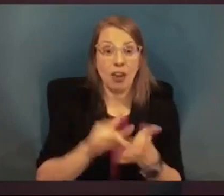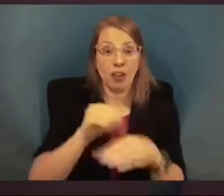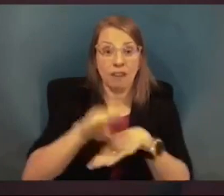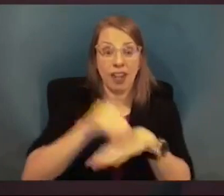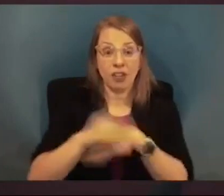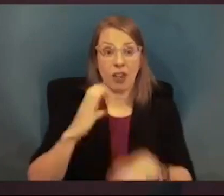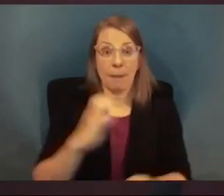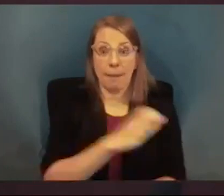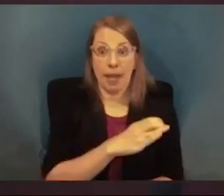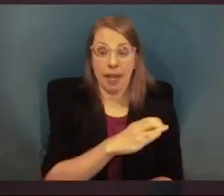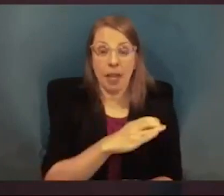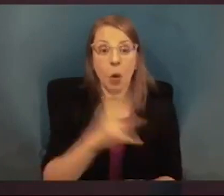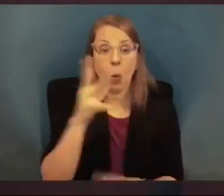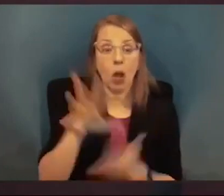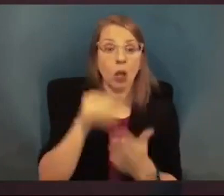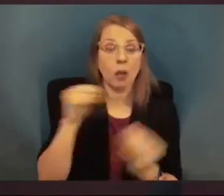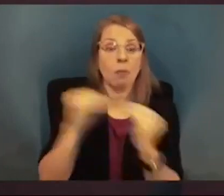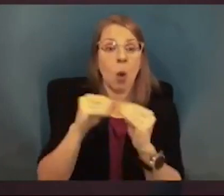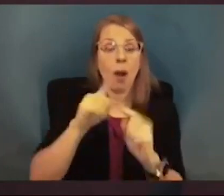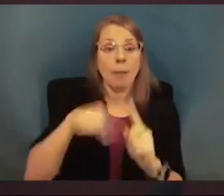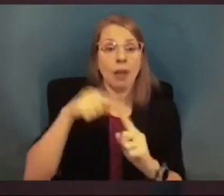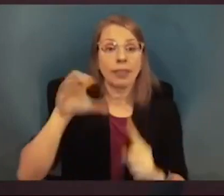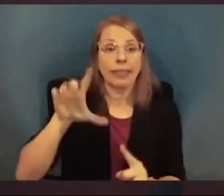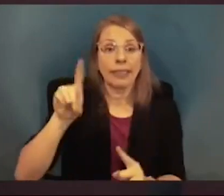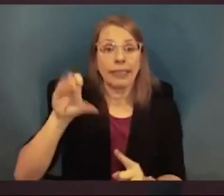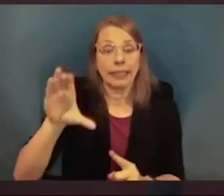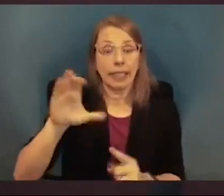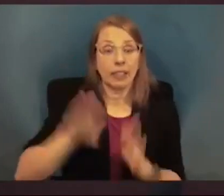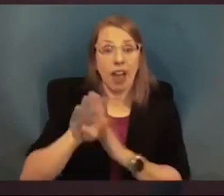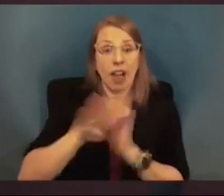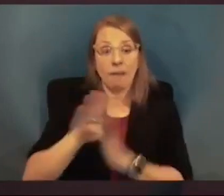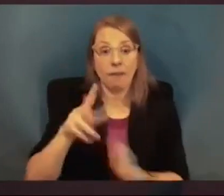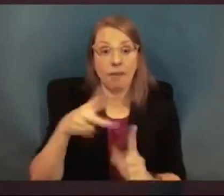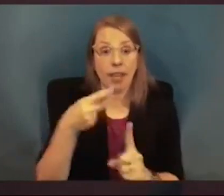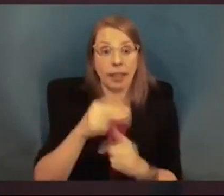on how the CDC puts together the vaccine policy for the United